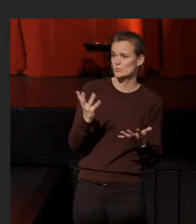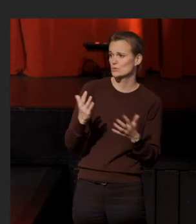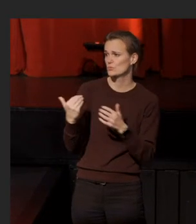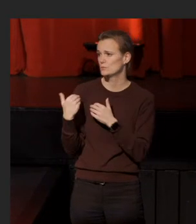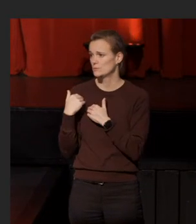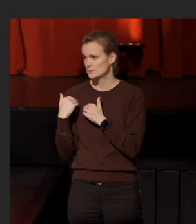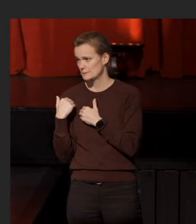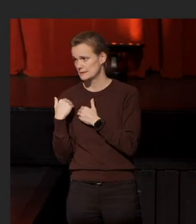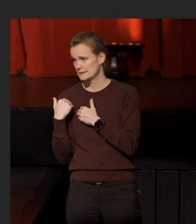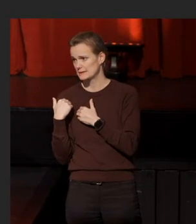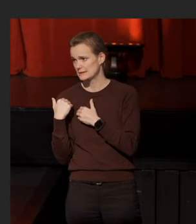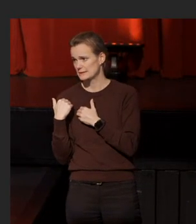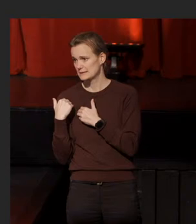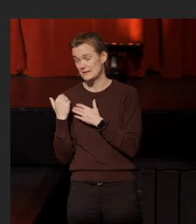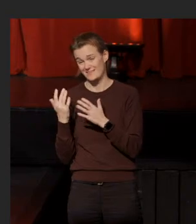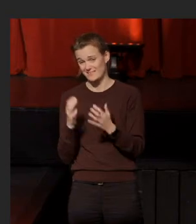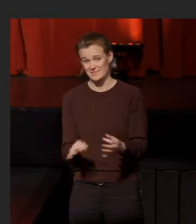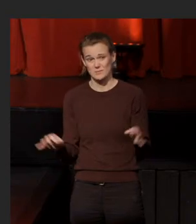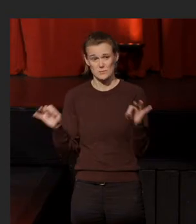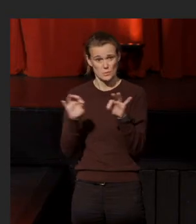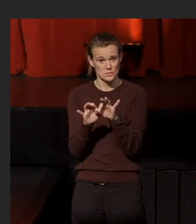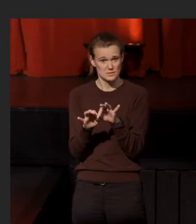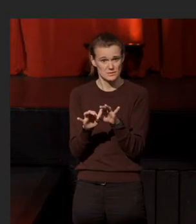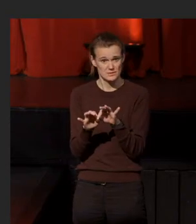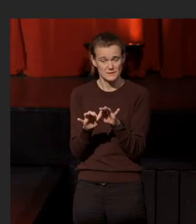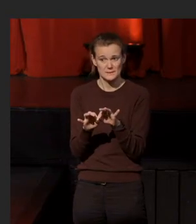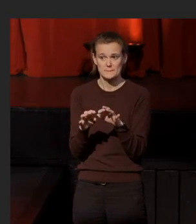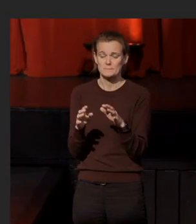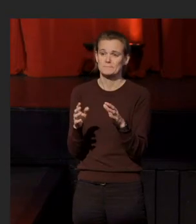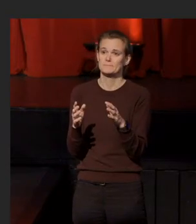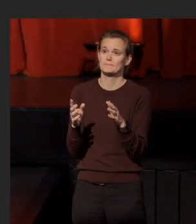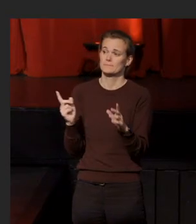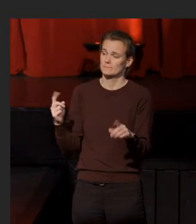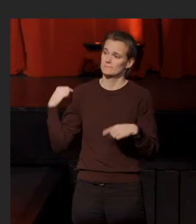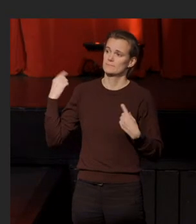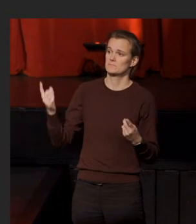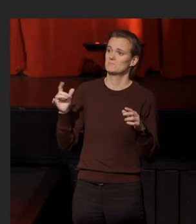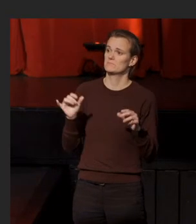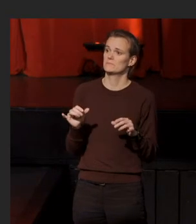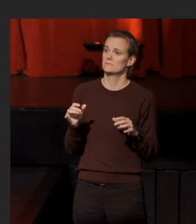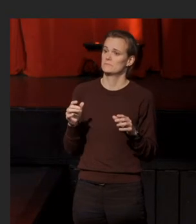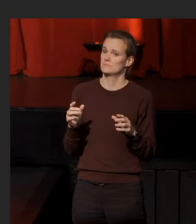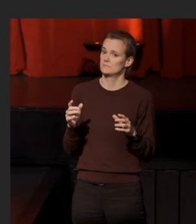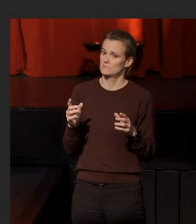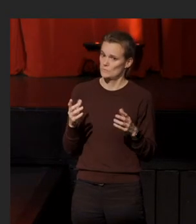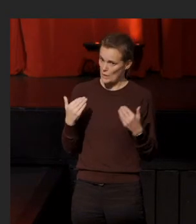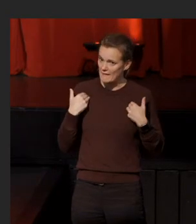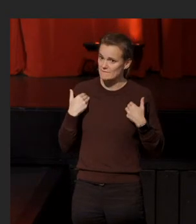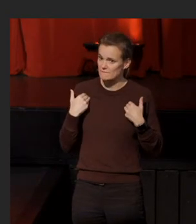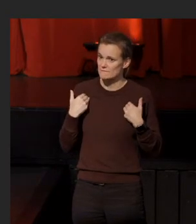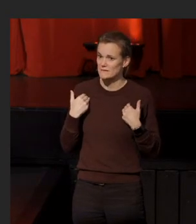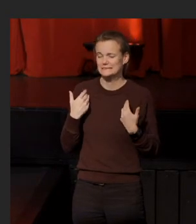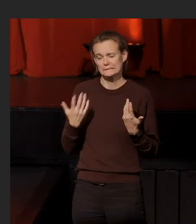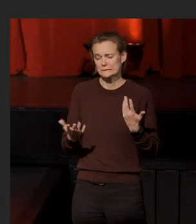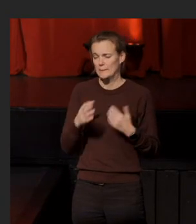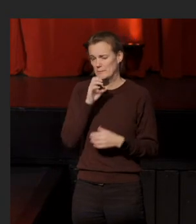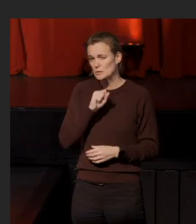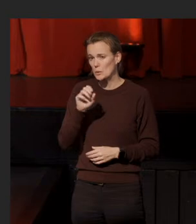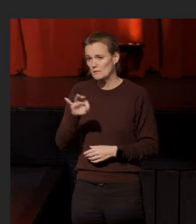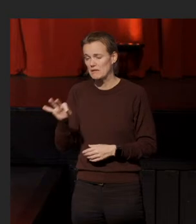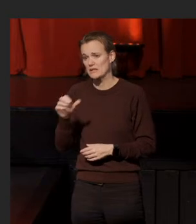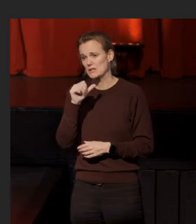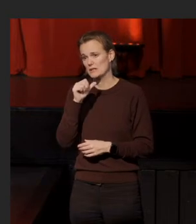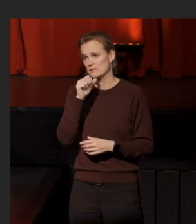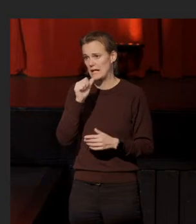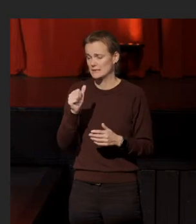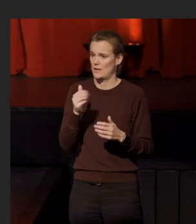was very customary at one point in time, and maybe it wasn't done always appropriately, and there are lots of old-fashioned things about it that we